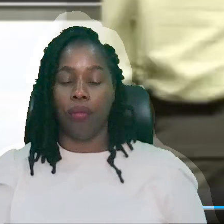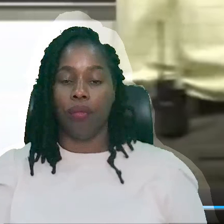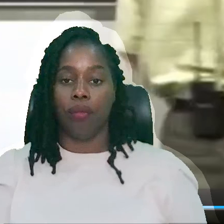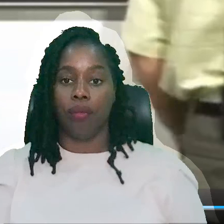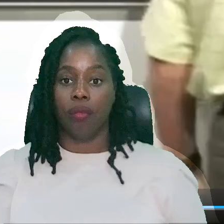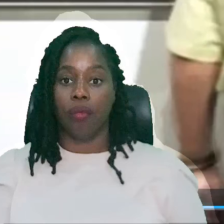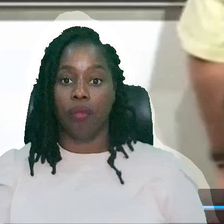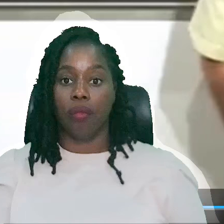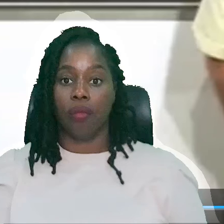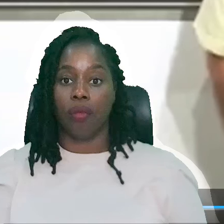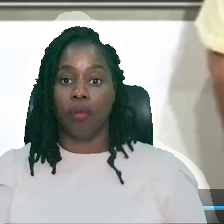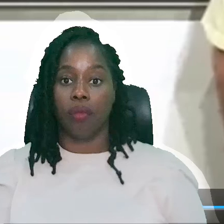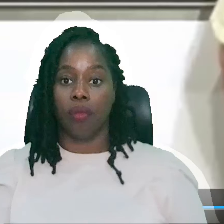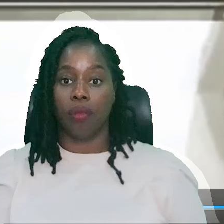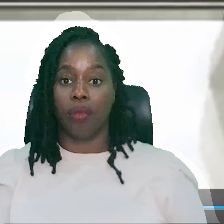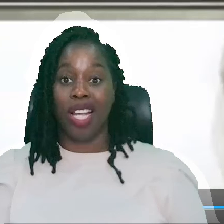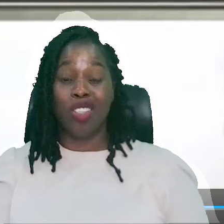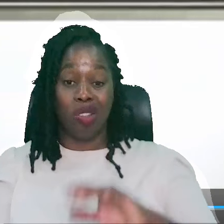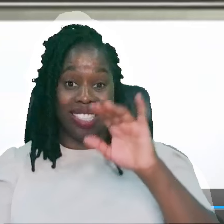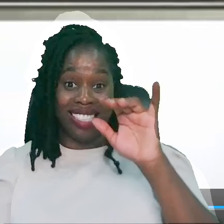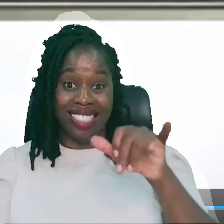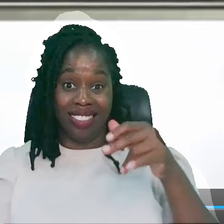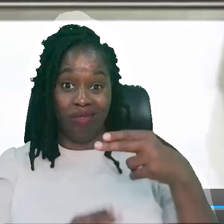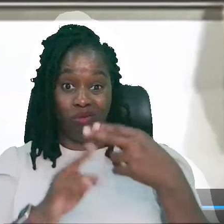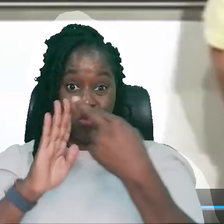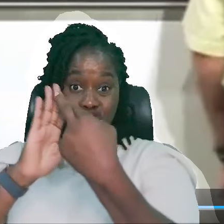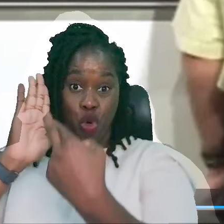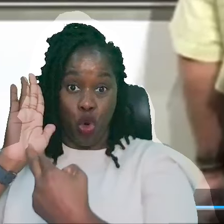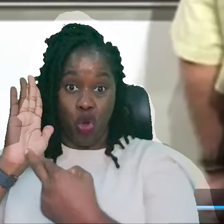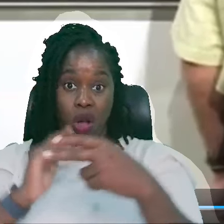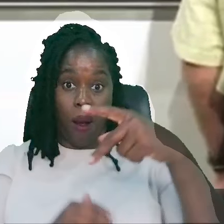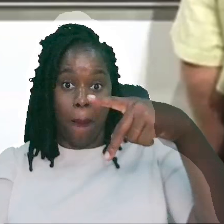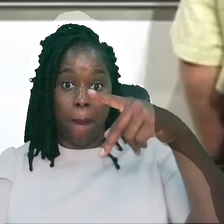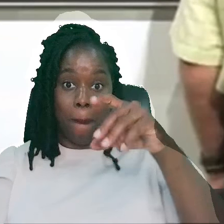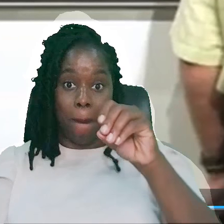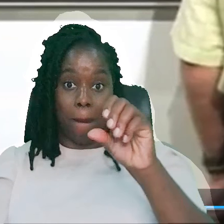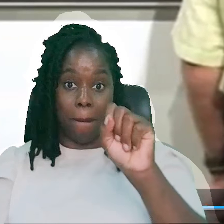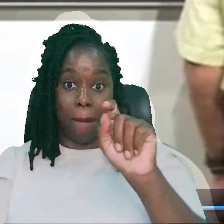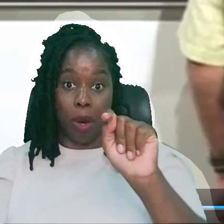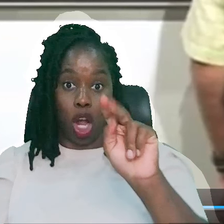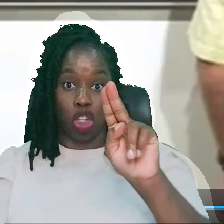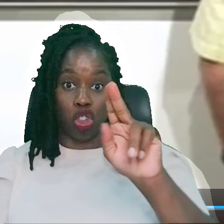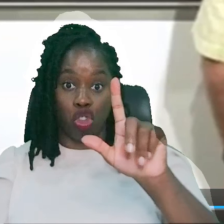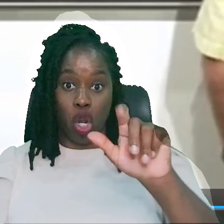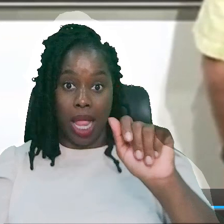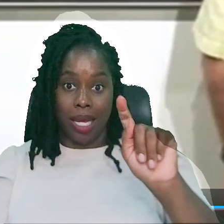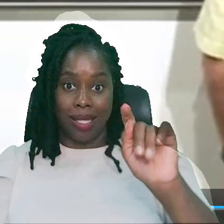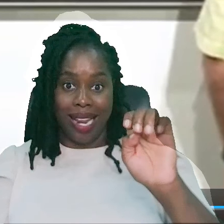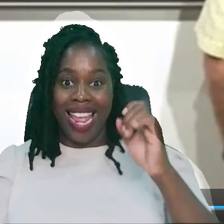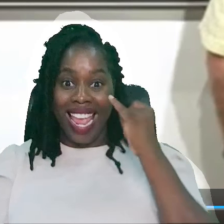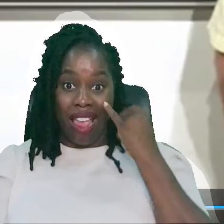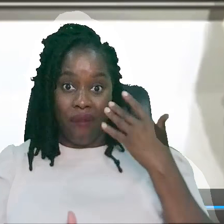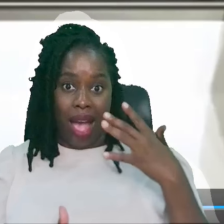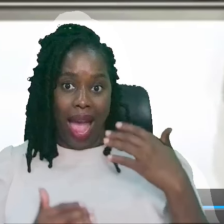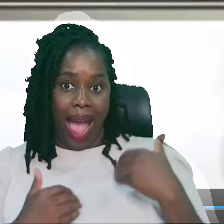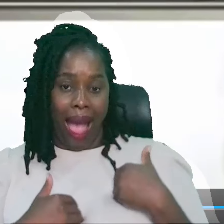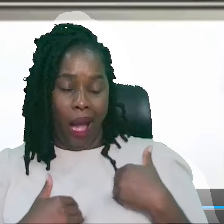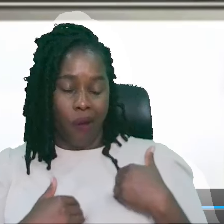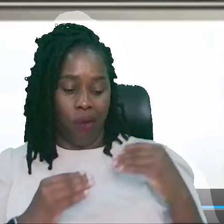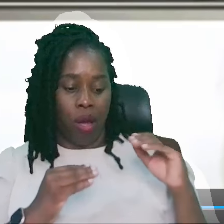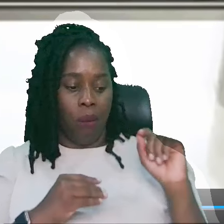And again, this is a postulate. If I have a point A and a point